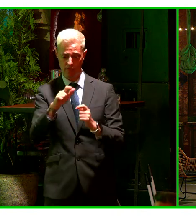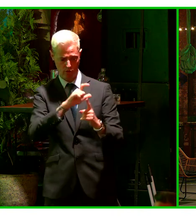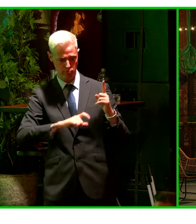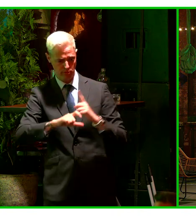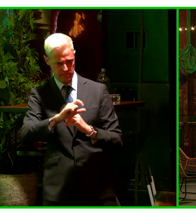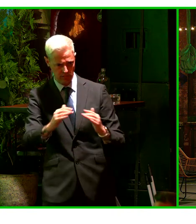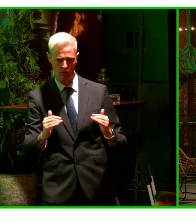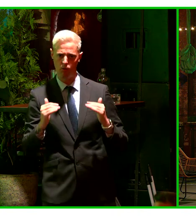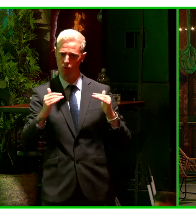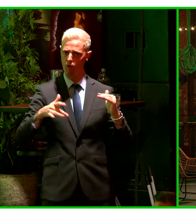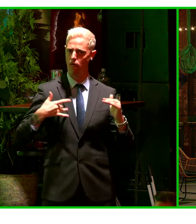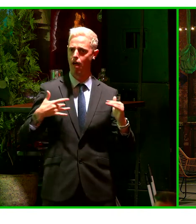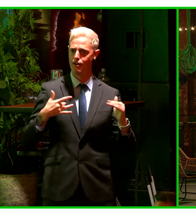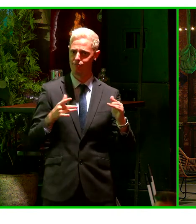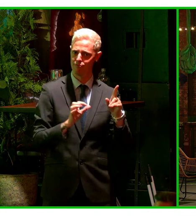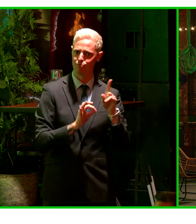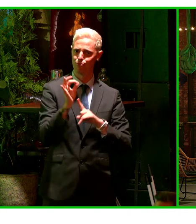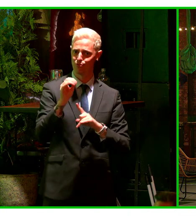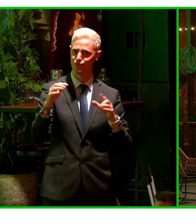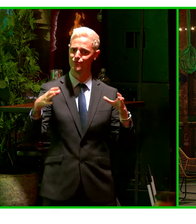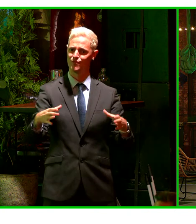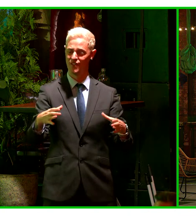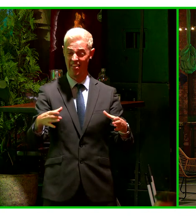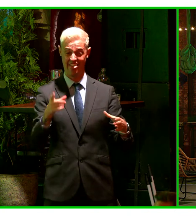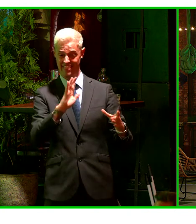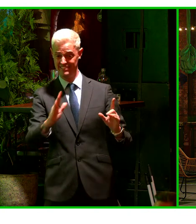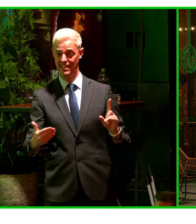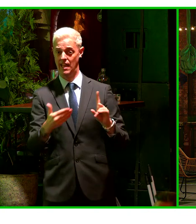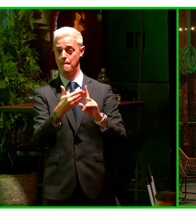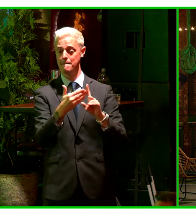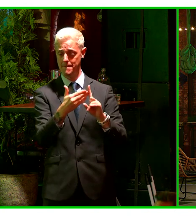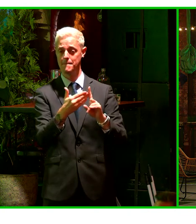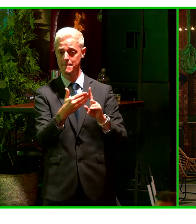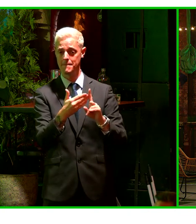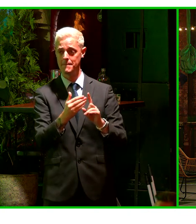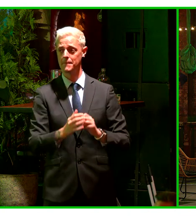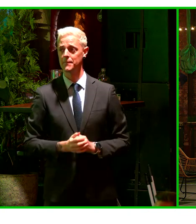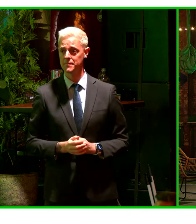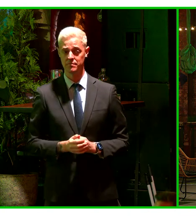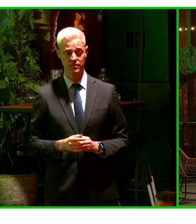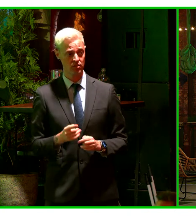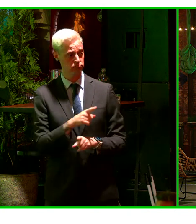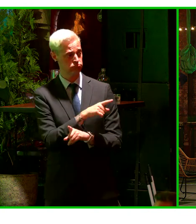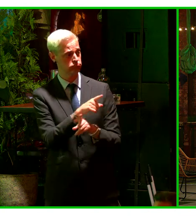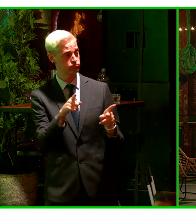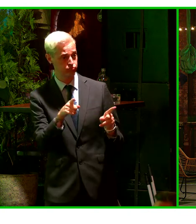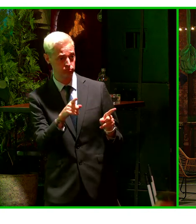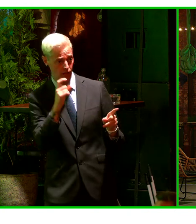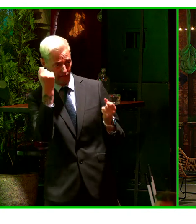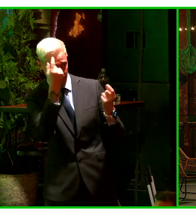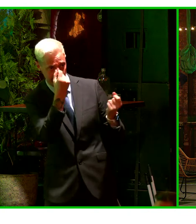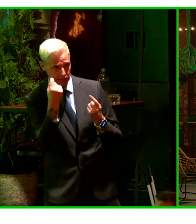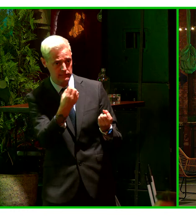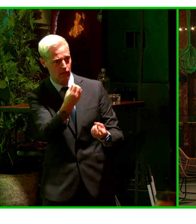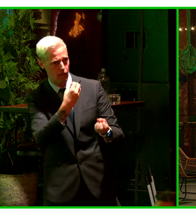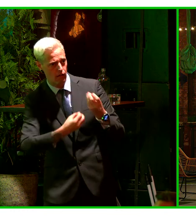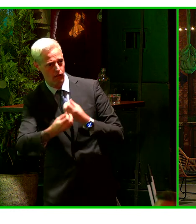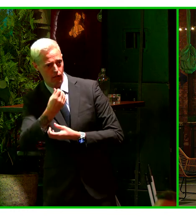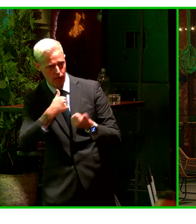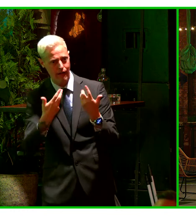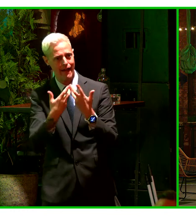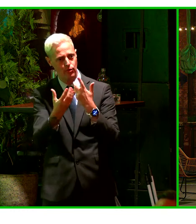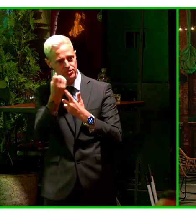communities, better lives as a result of it. That's what we're going to be all about here. We hope you can give us your ideas today as to how we get